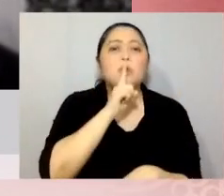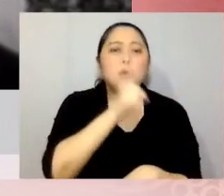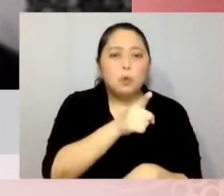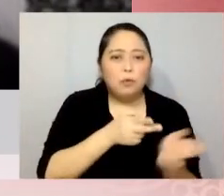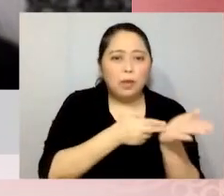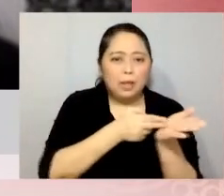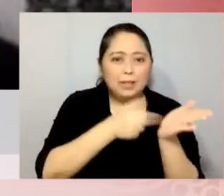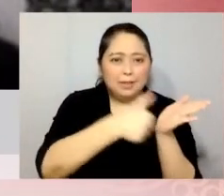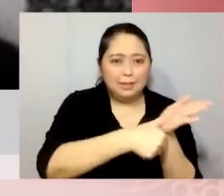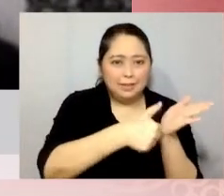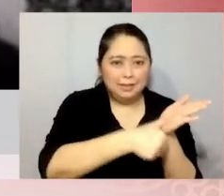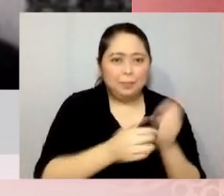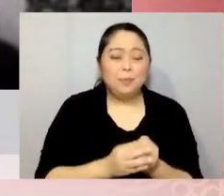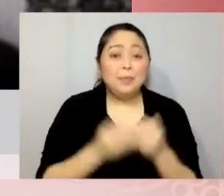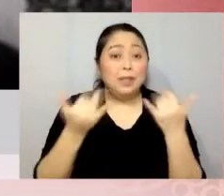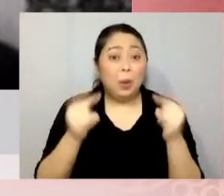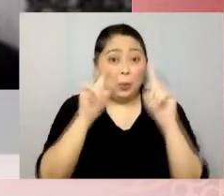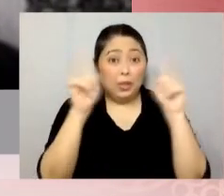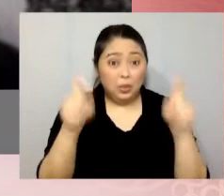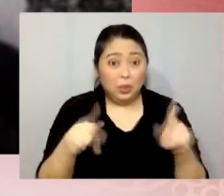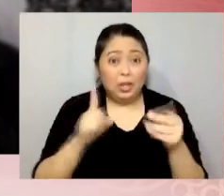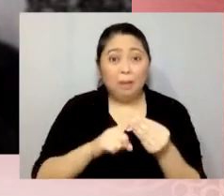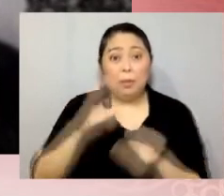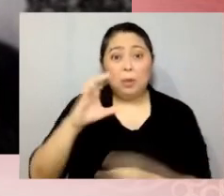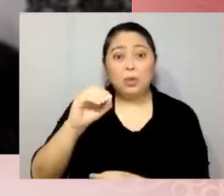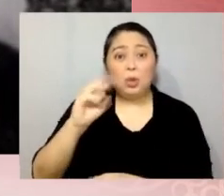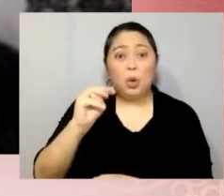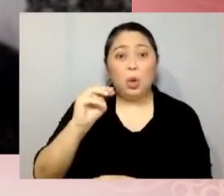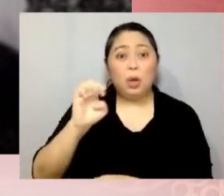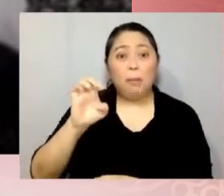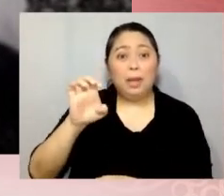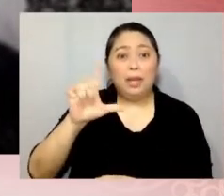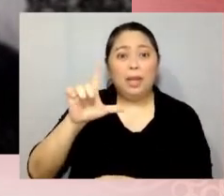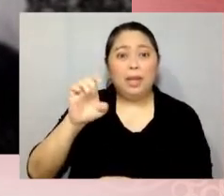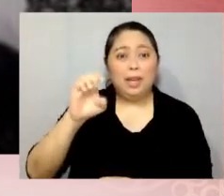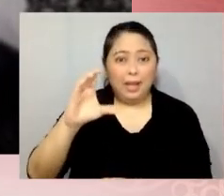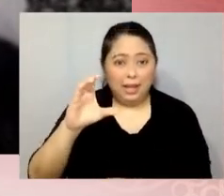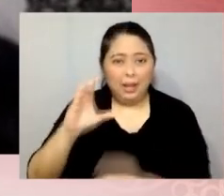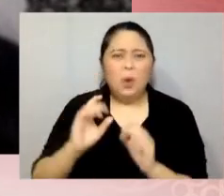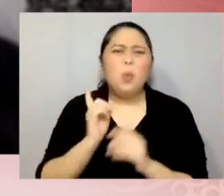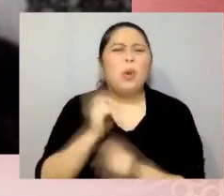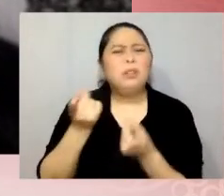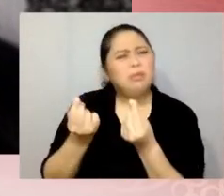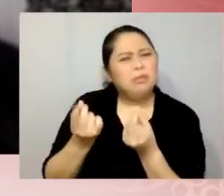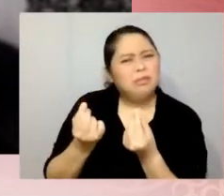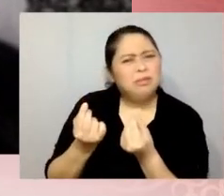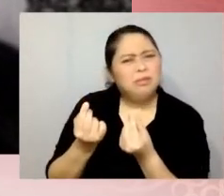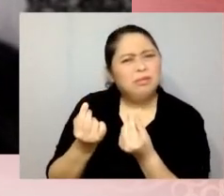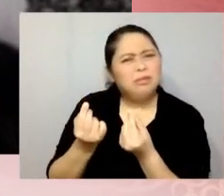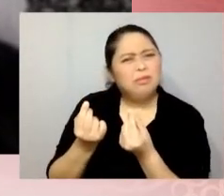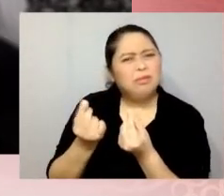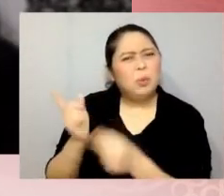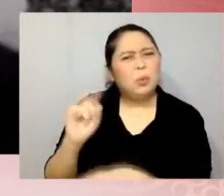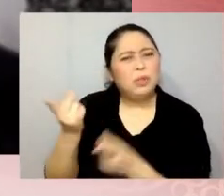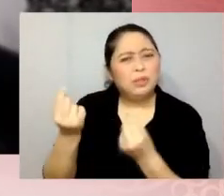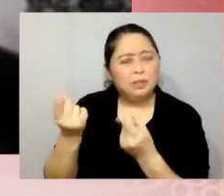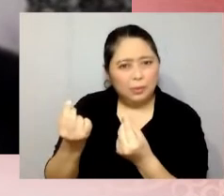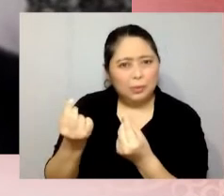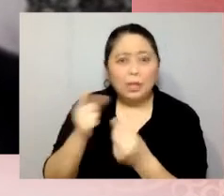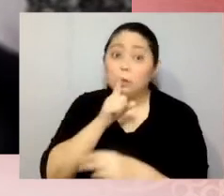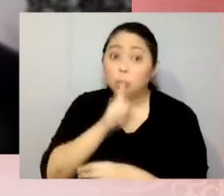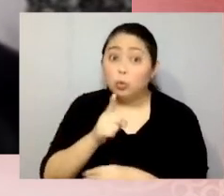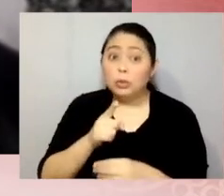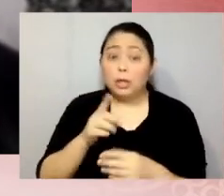Sumalipao. My question is, what can COMELEC do, or what has COMELEC done to ensure that the